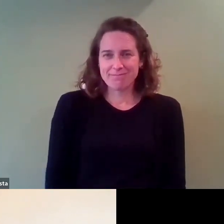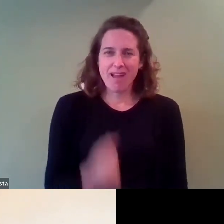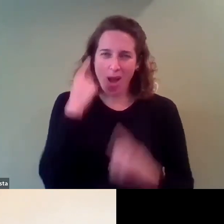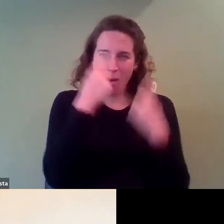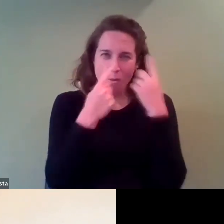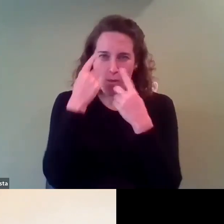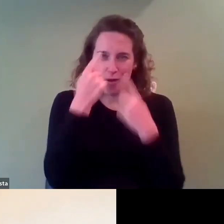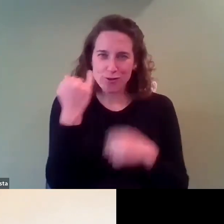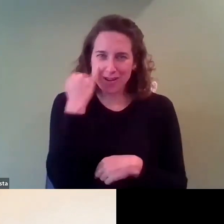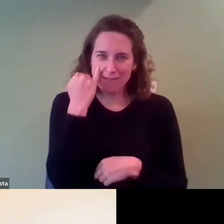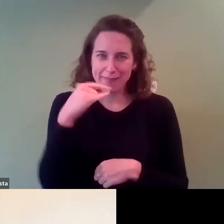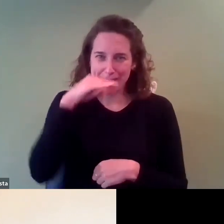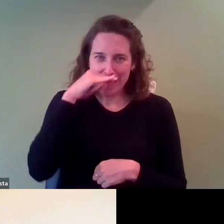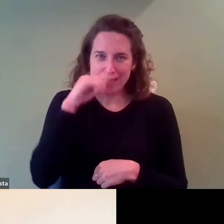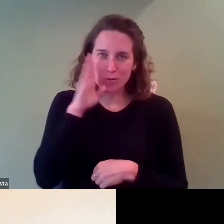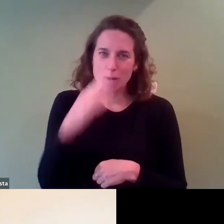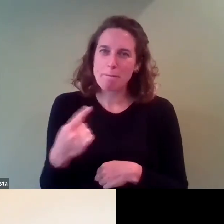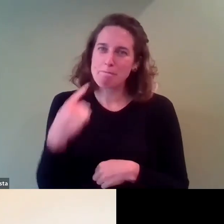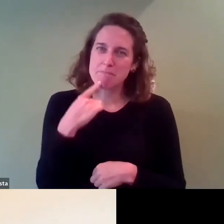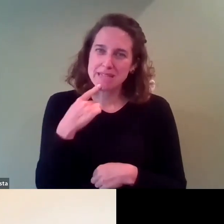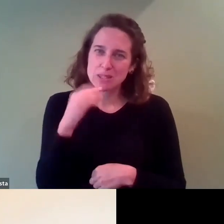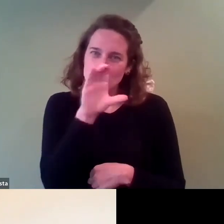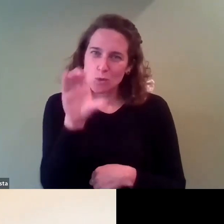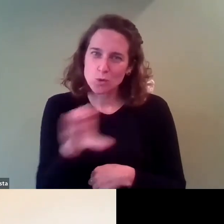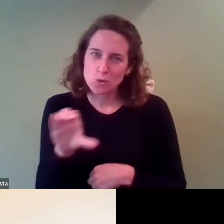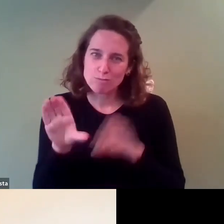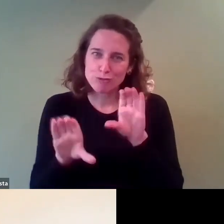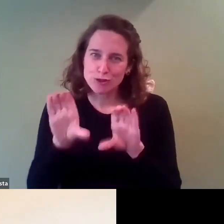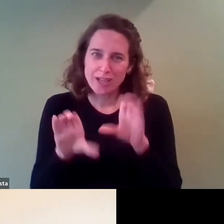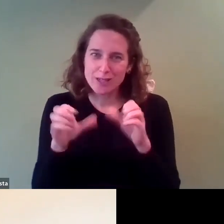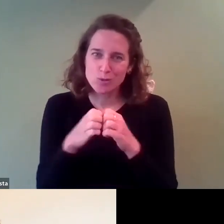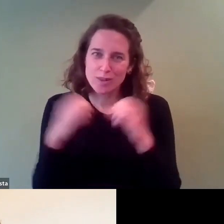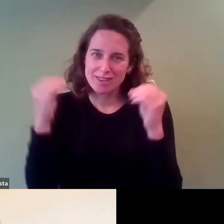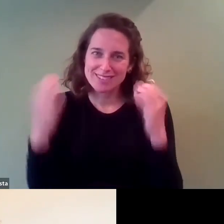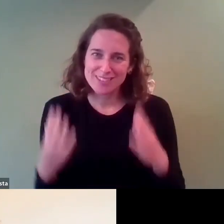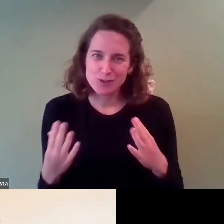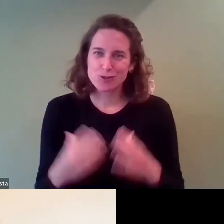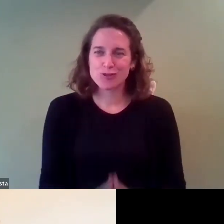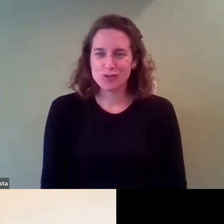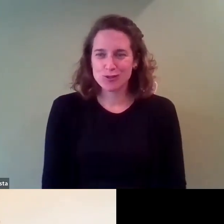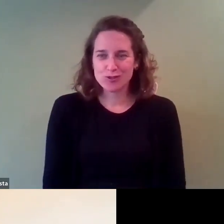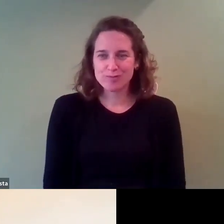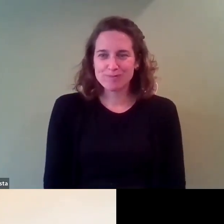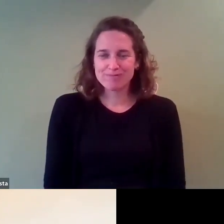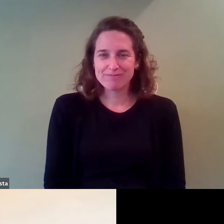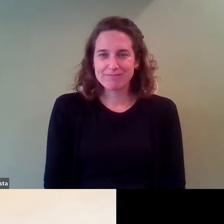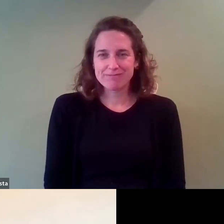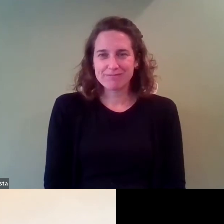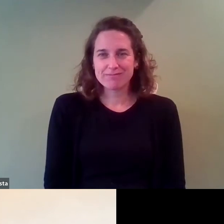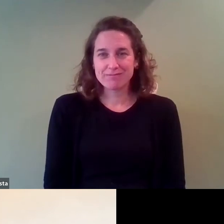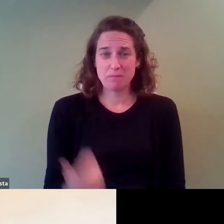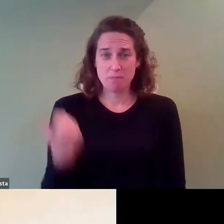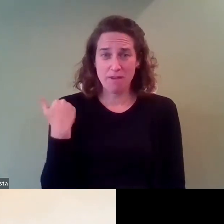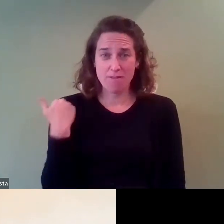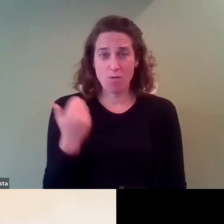having, those Zoom chats with their teachers, which was always, I guess, possible, but there were a lot more restrictions